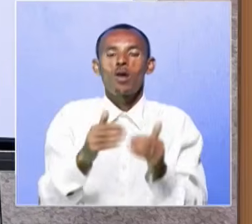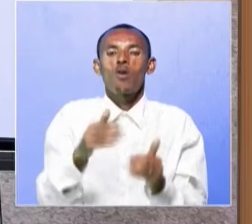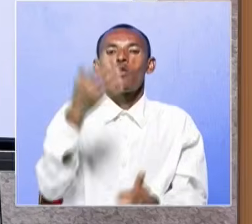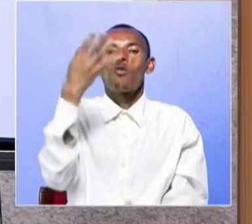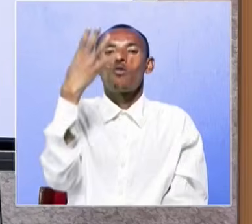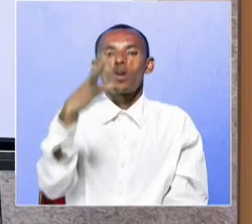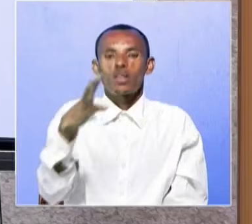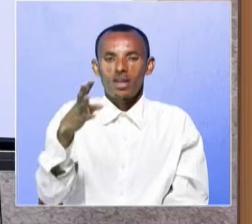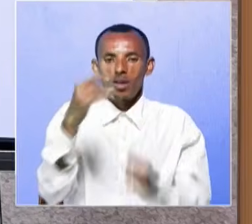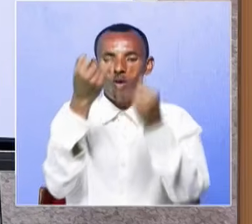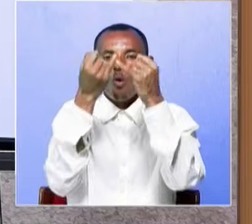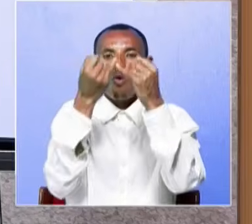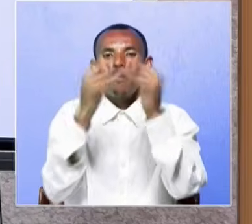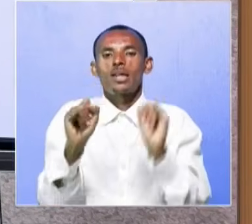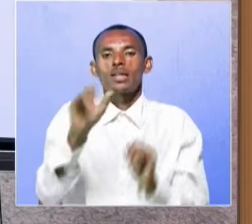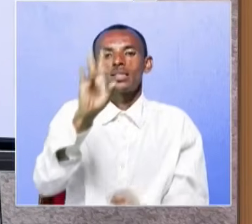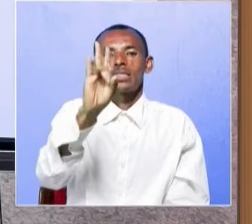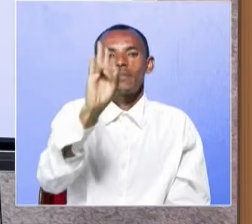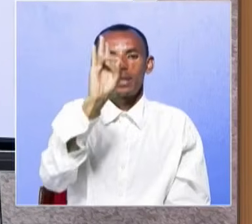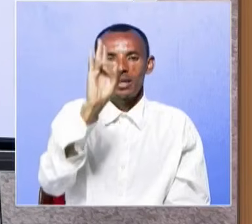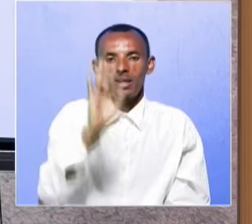14 over 7.